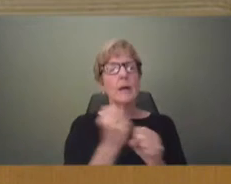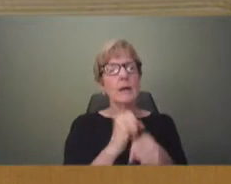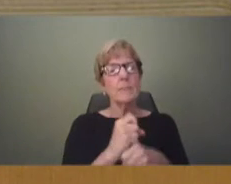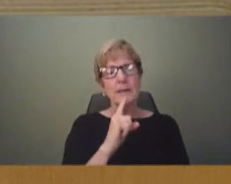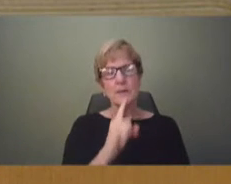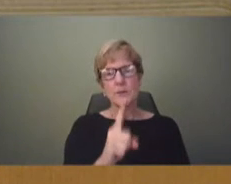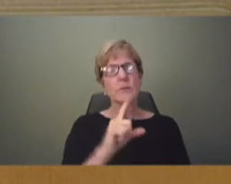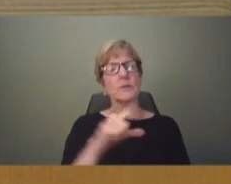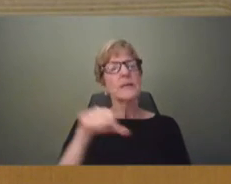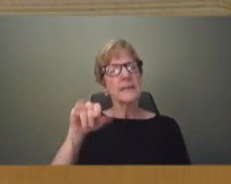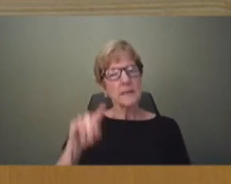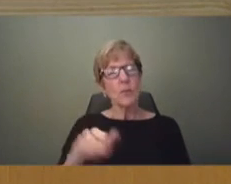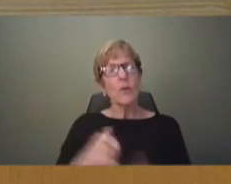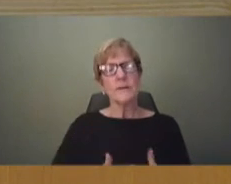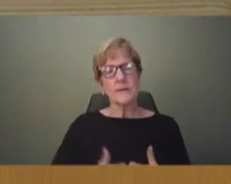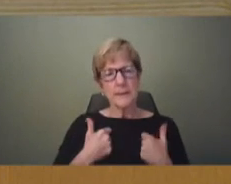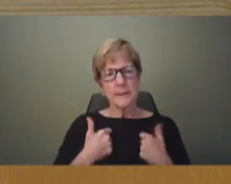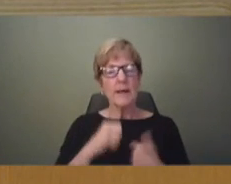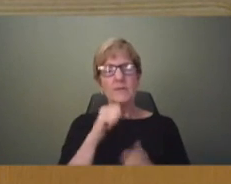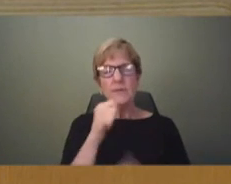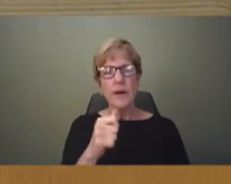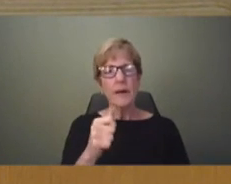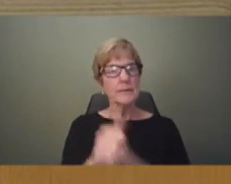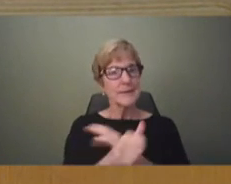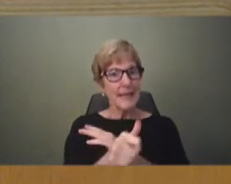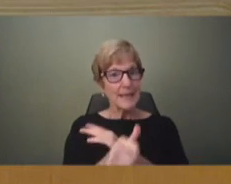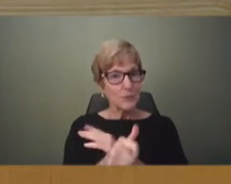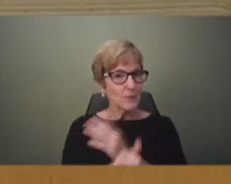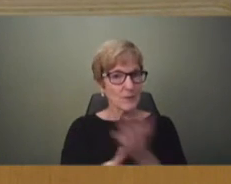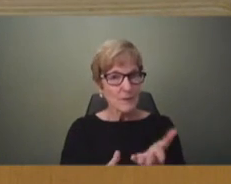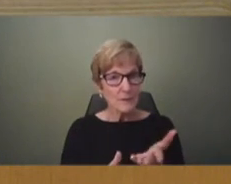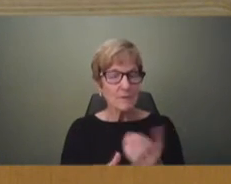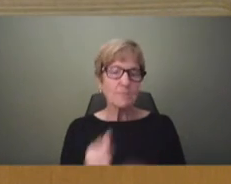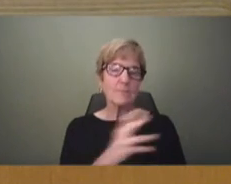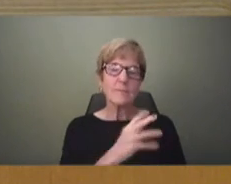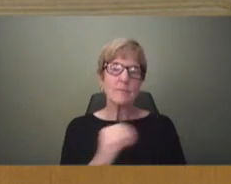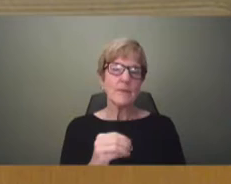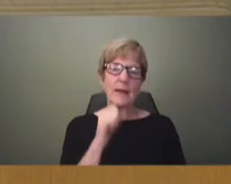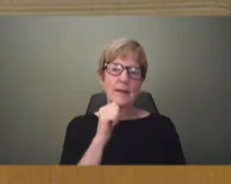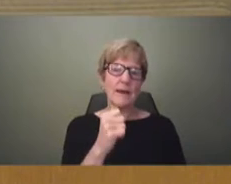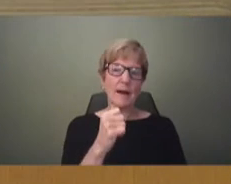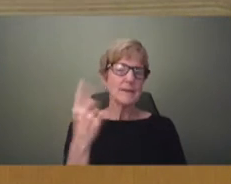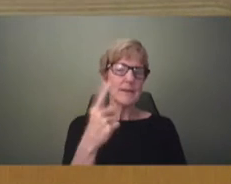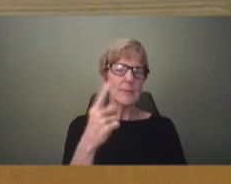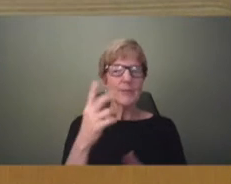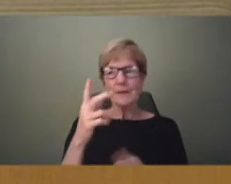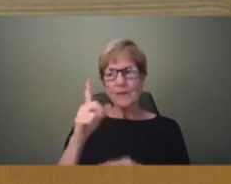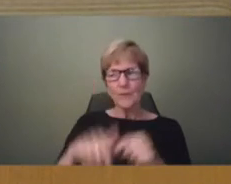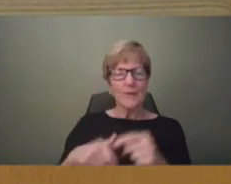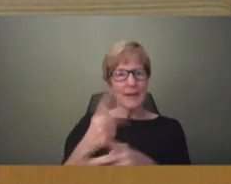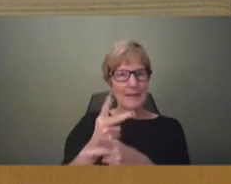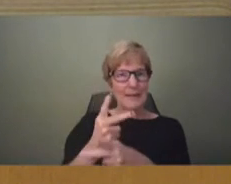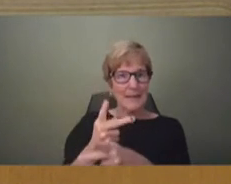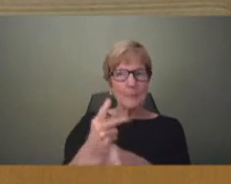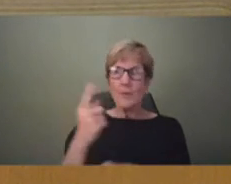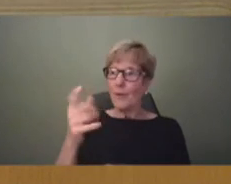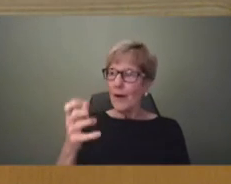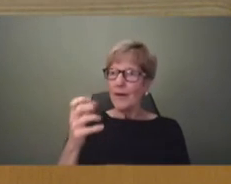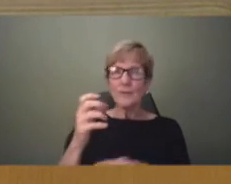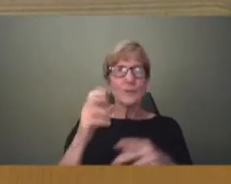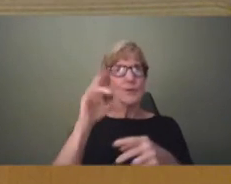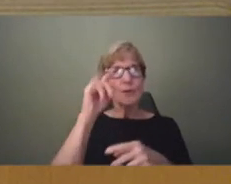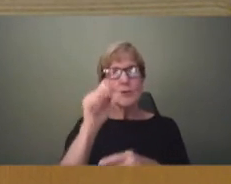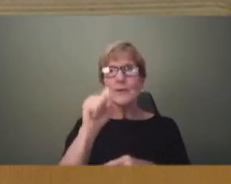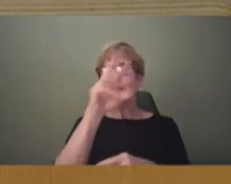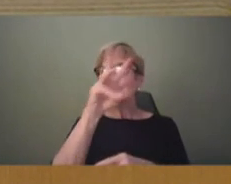quality life and not something dangerous and not something that's not sustainable and another 100 units or 60 units